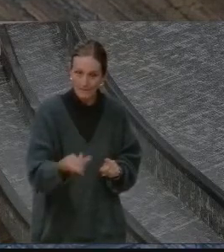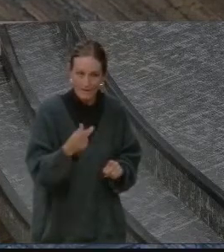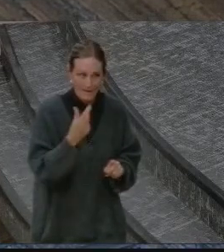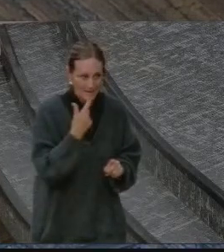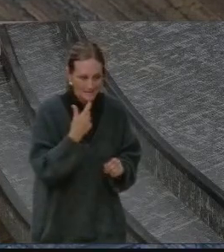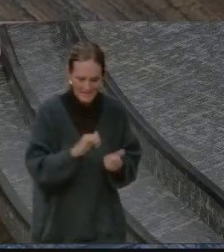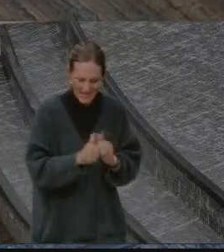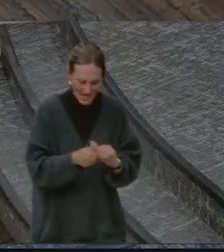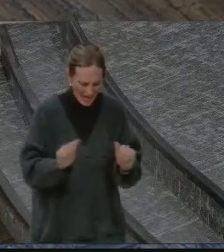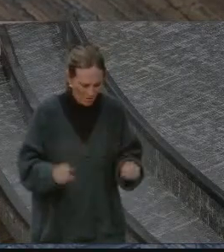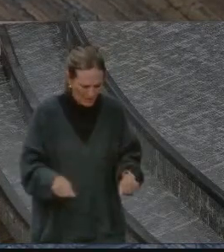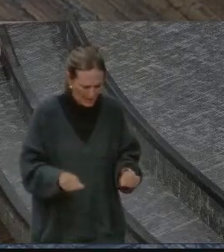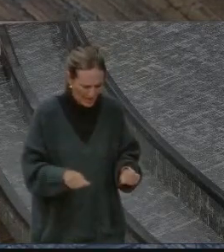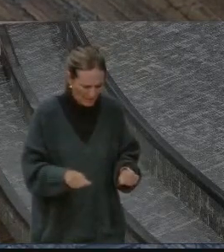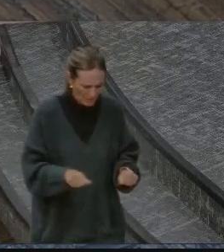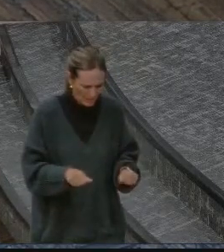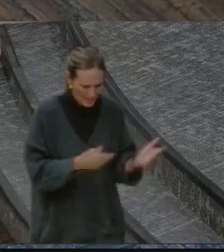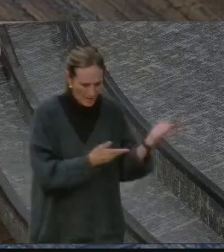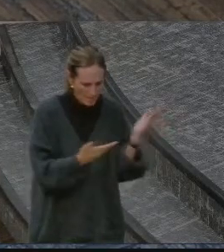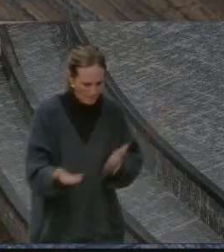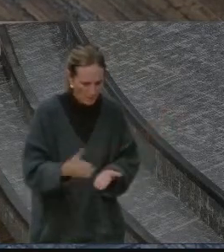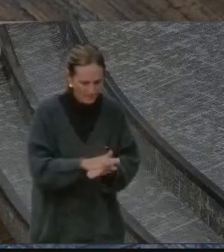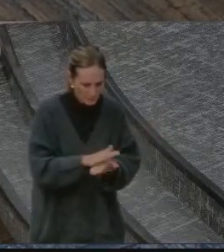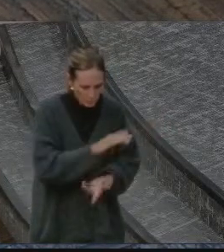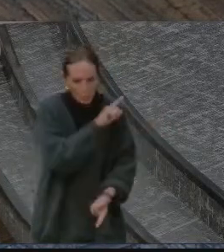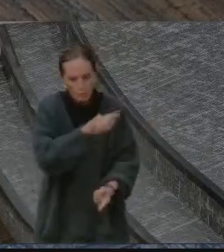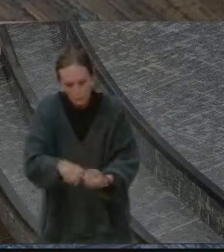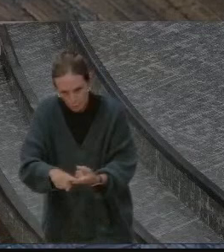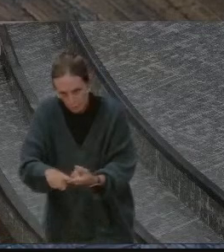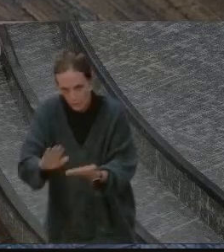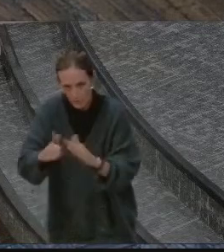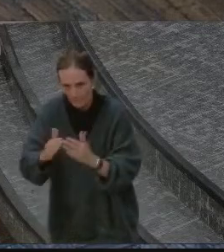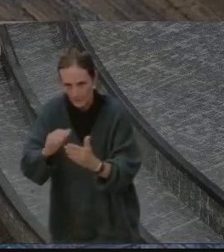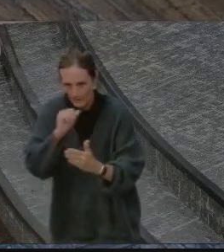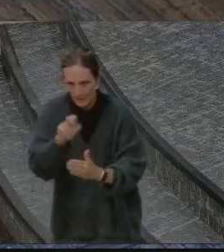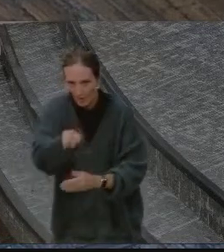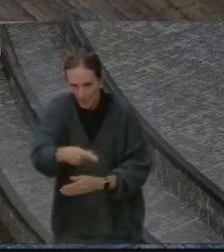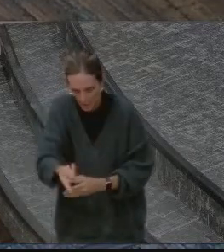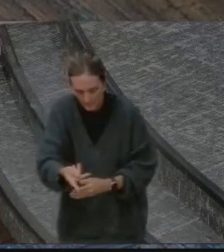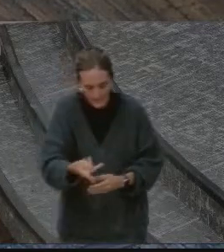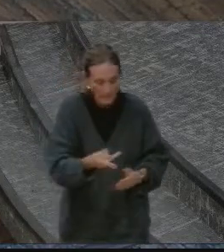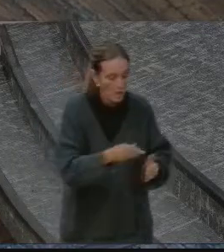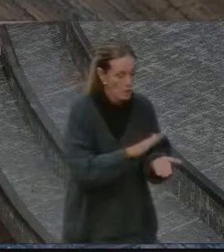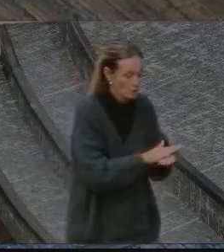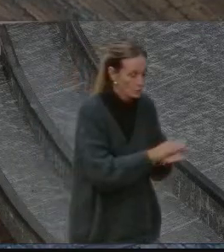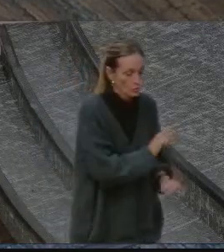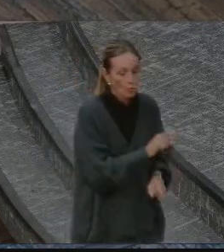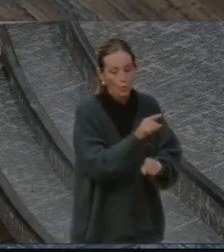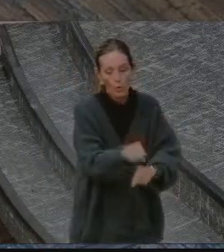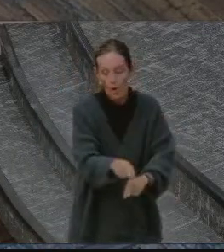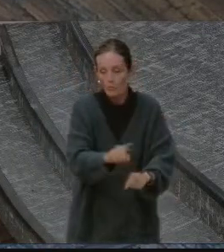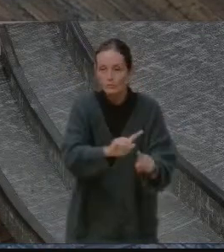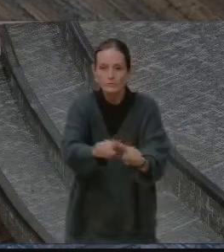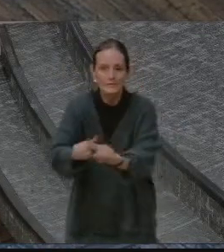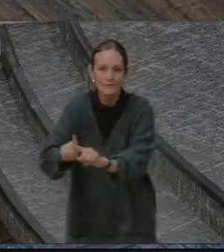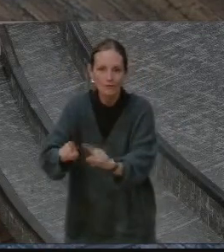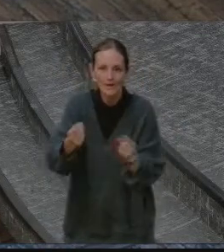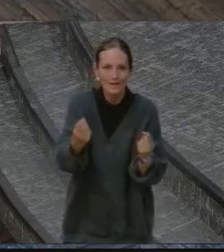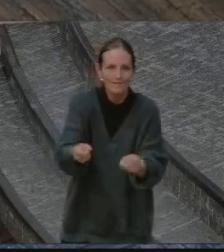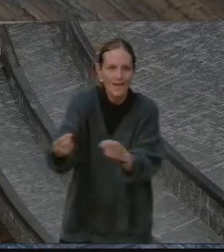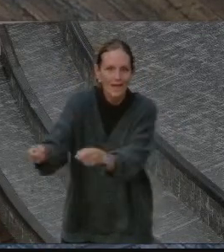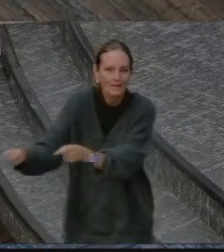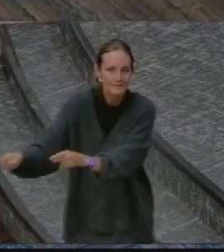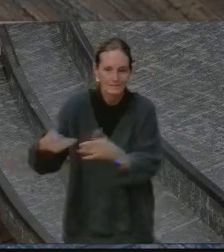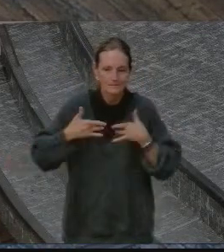how we can bring the school out to the community through different events, then I think we can start to open up those lines